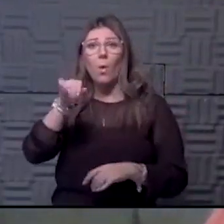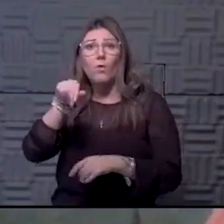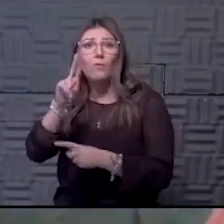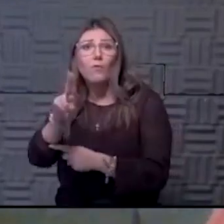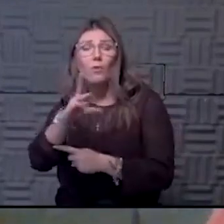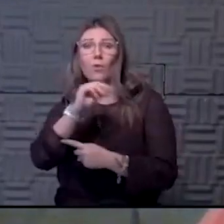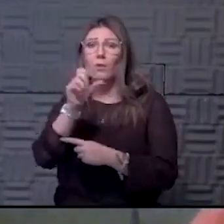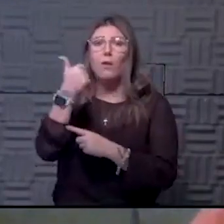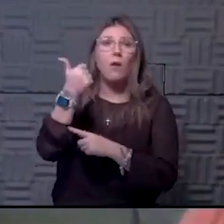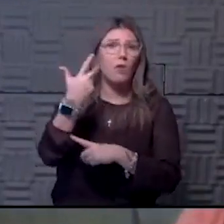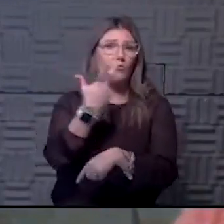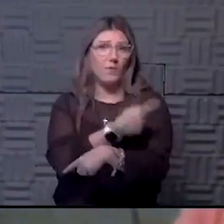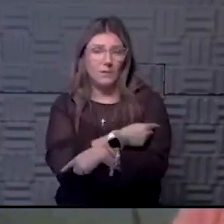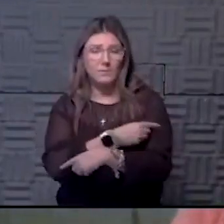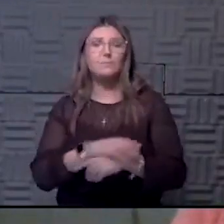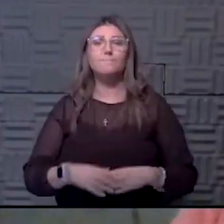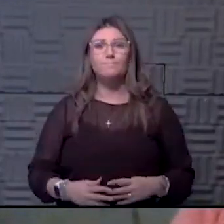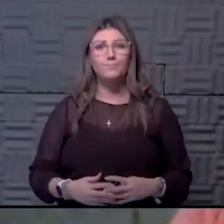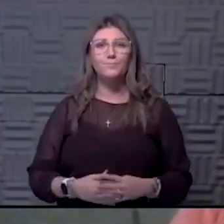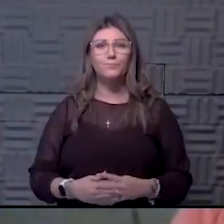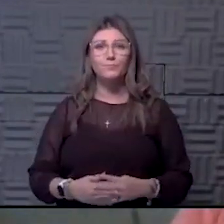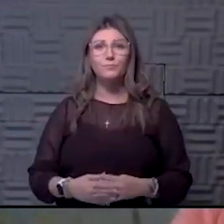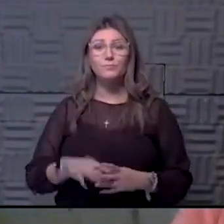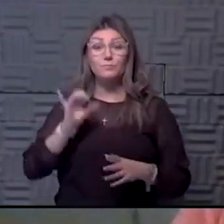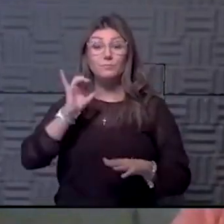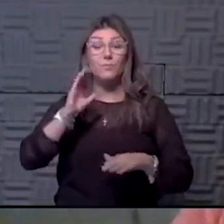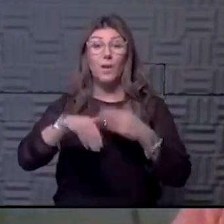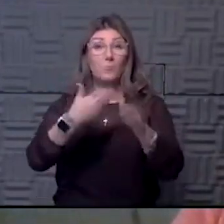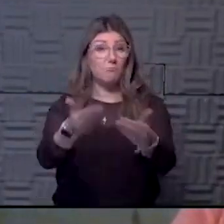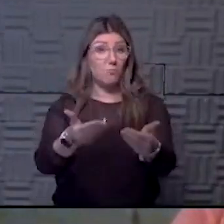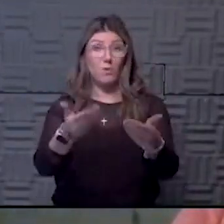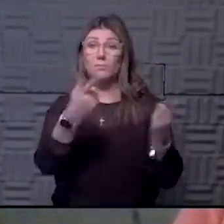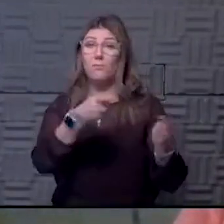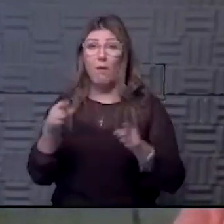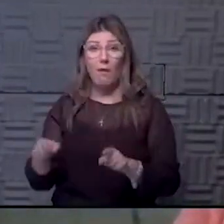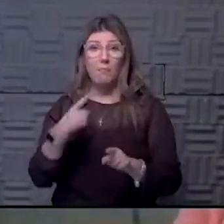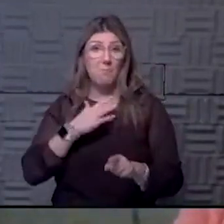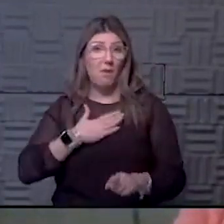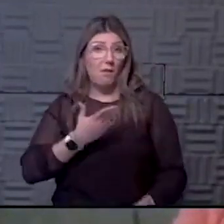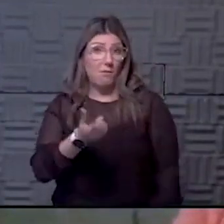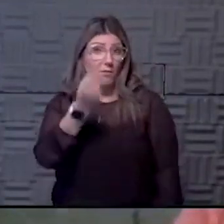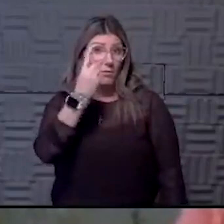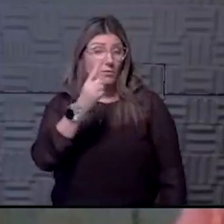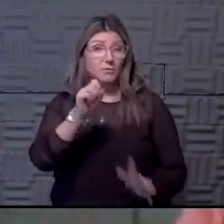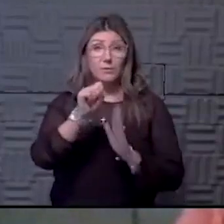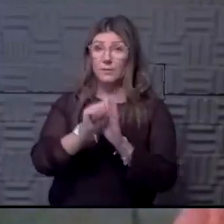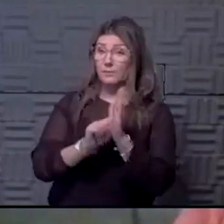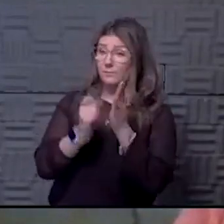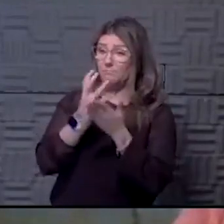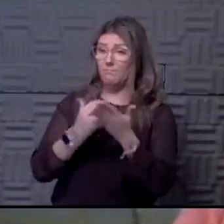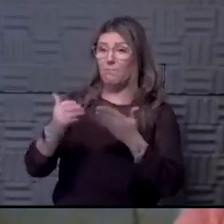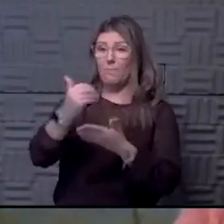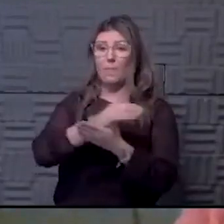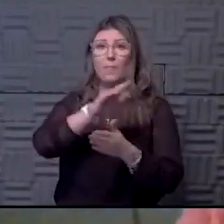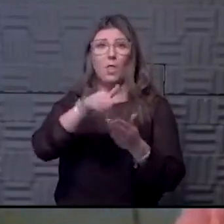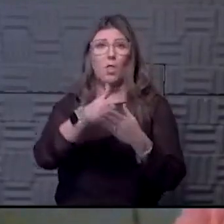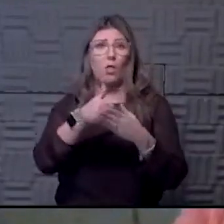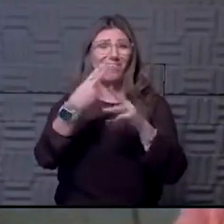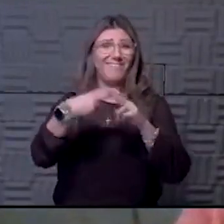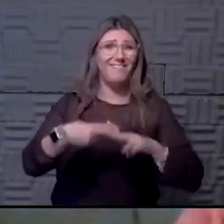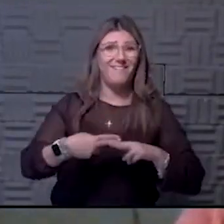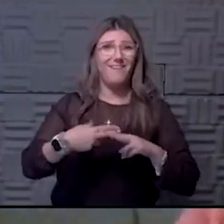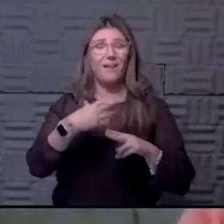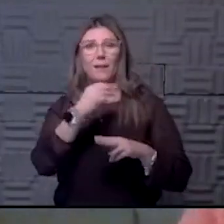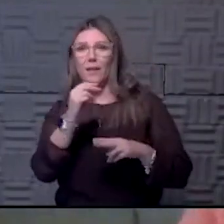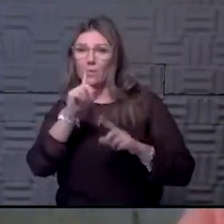distributors and other vaccines. And so that process has been underway, and it's my understanding that the state is collecting all of those names so that when